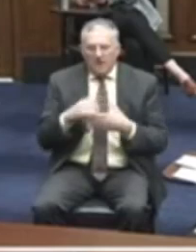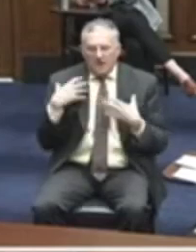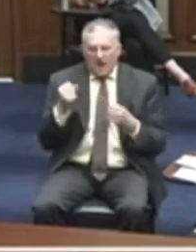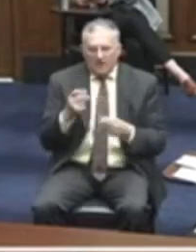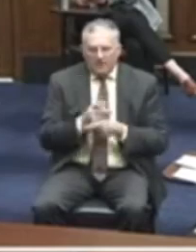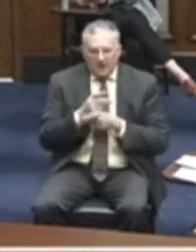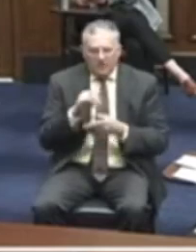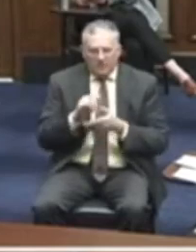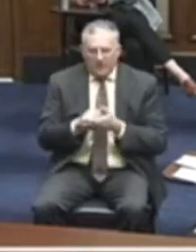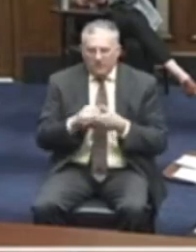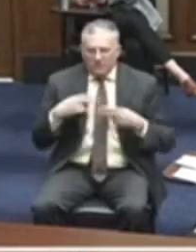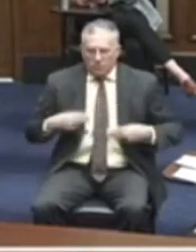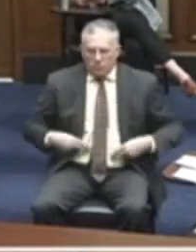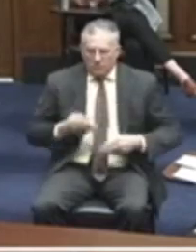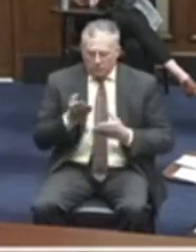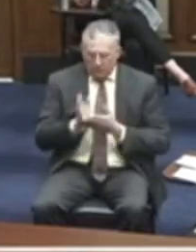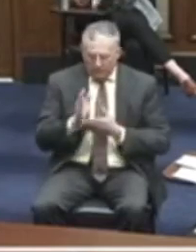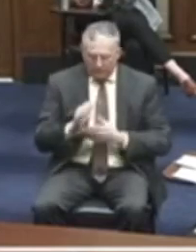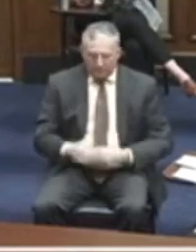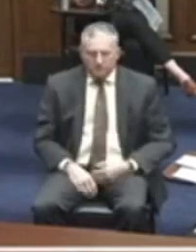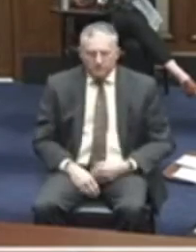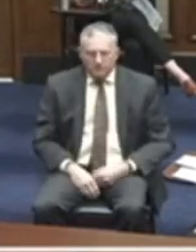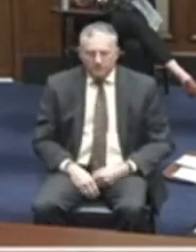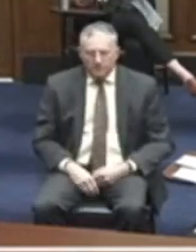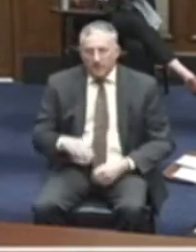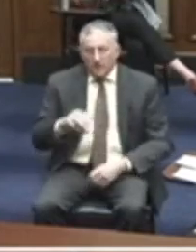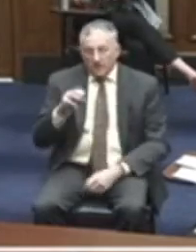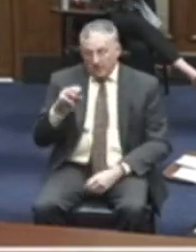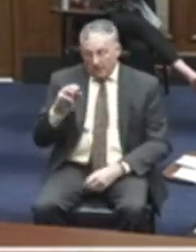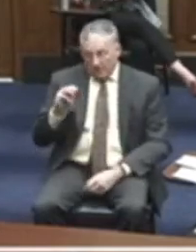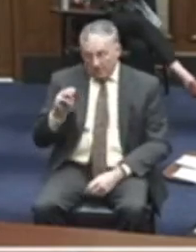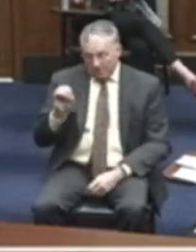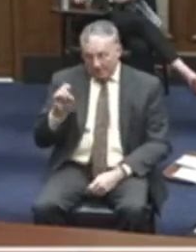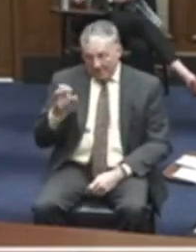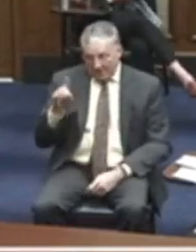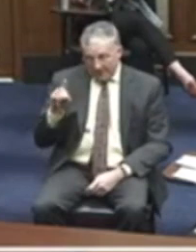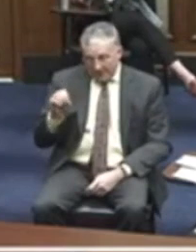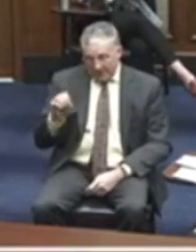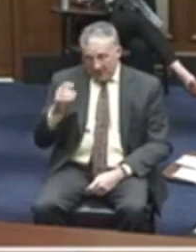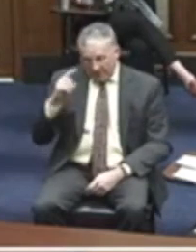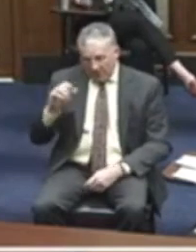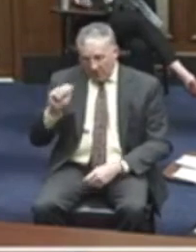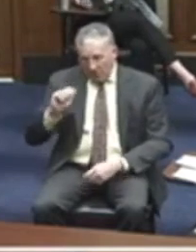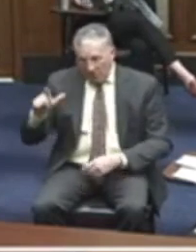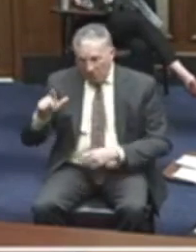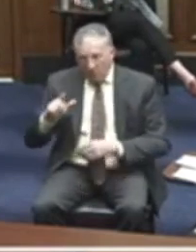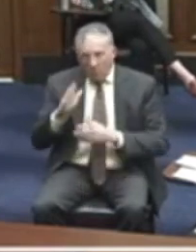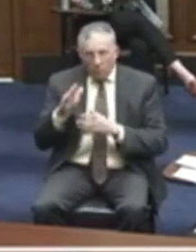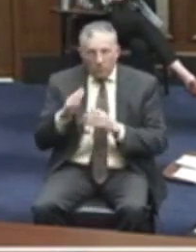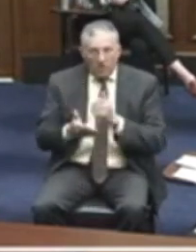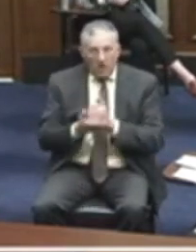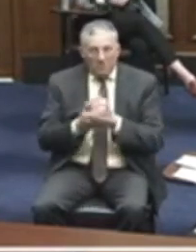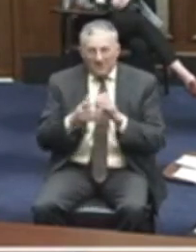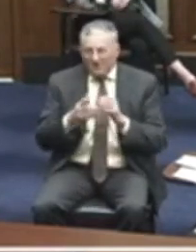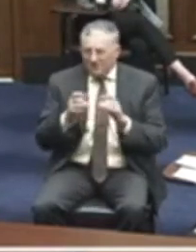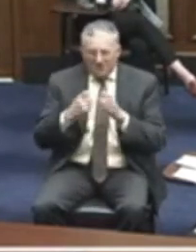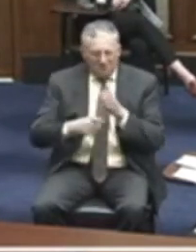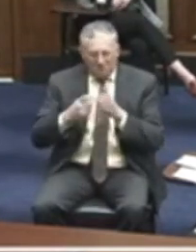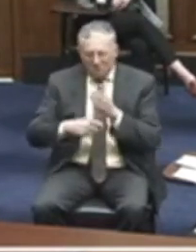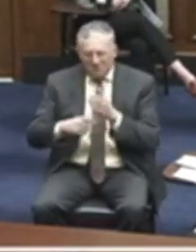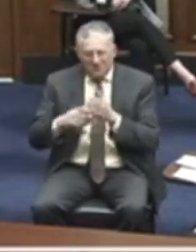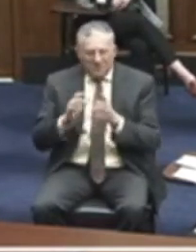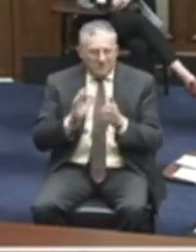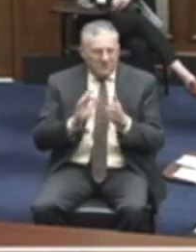human right. Medicare for All would contain skyrocketing costs across our healthcare